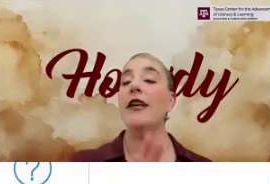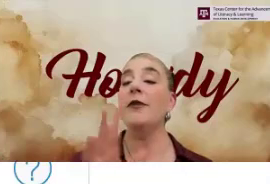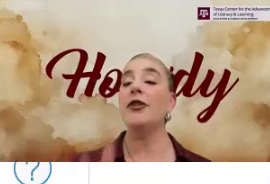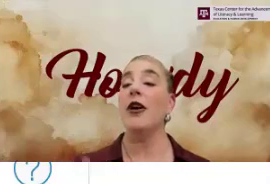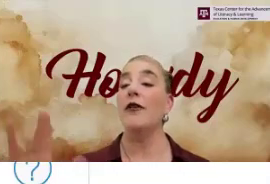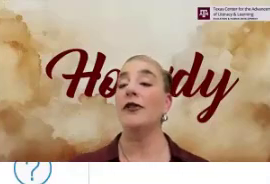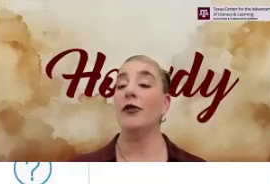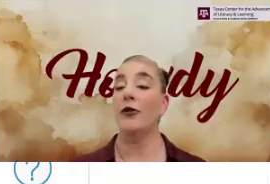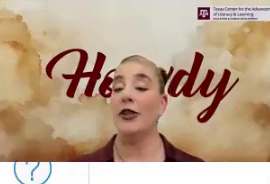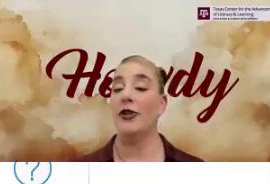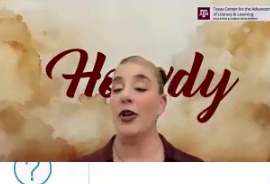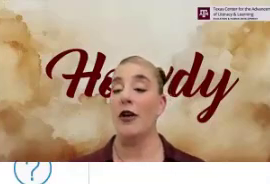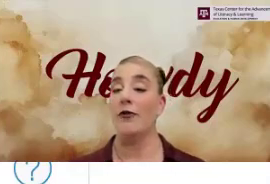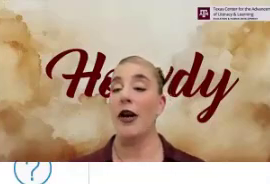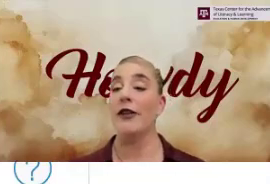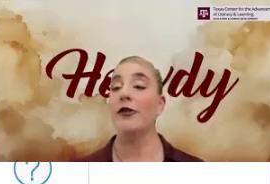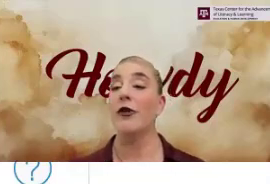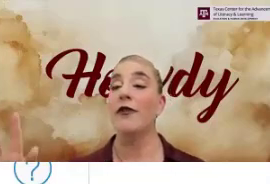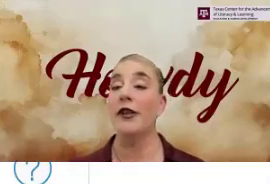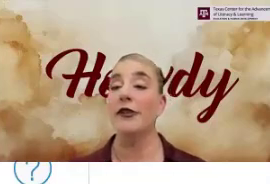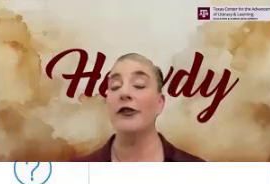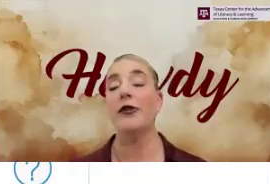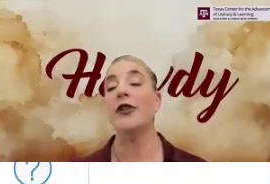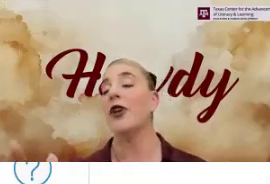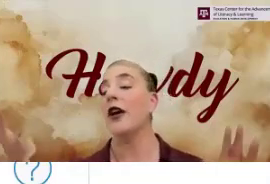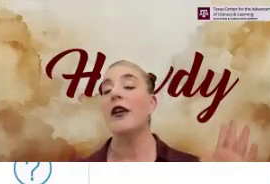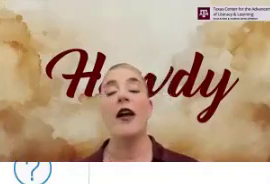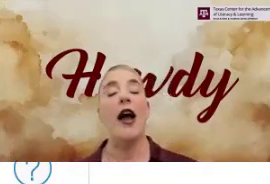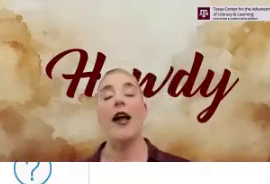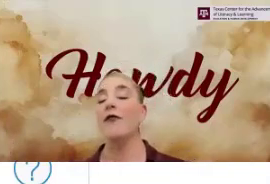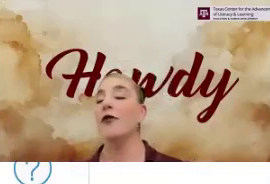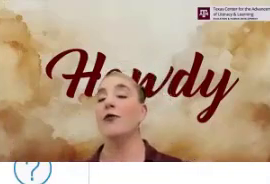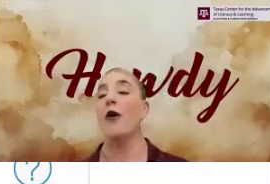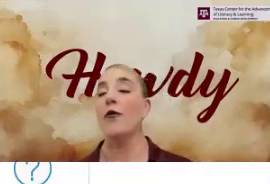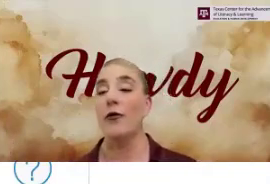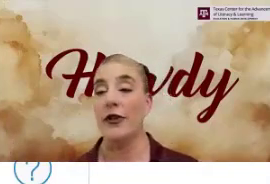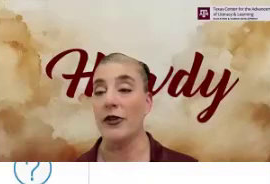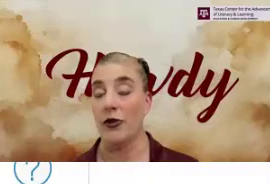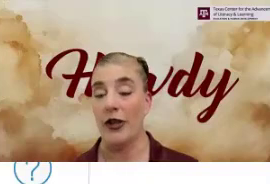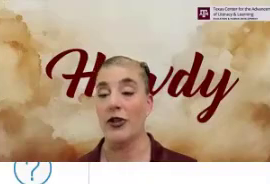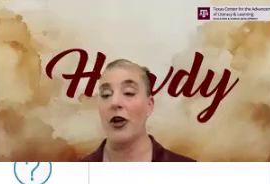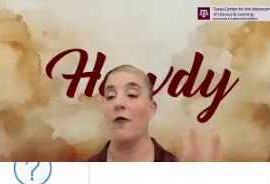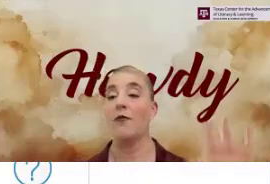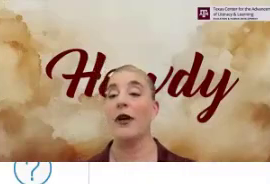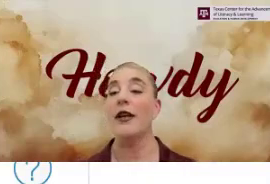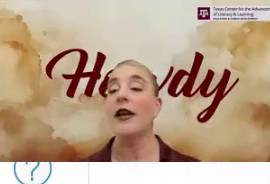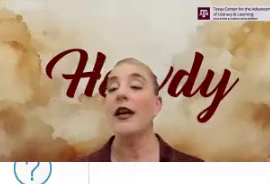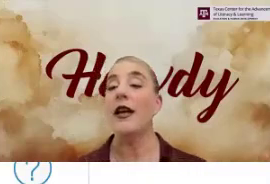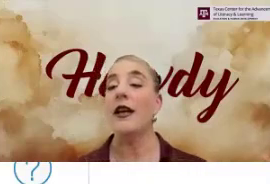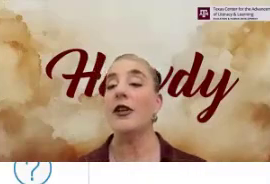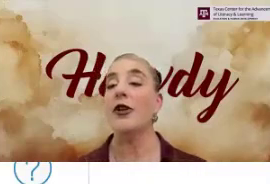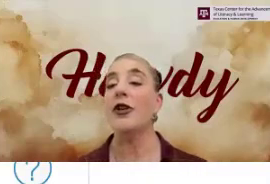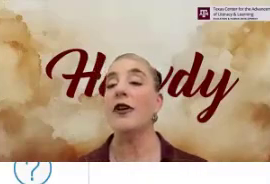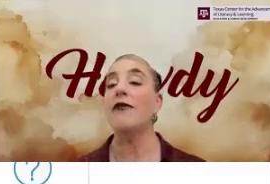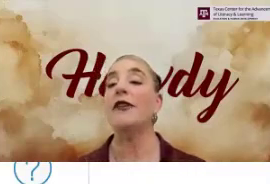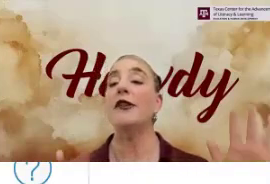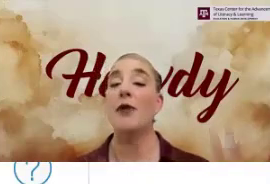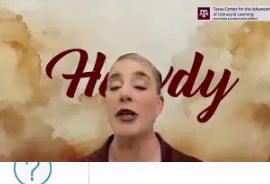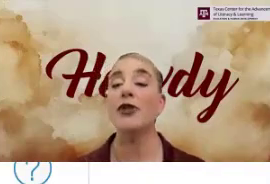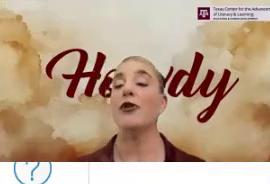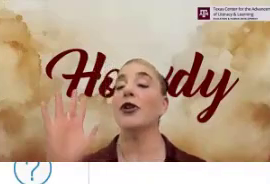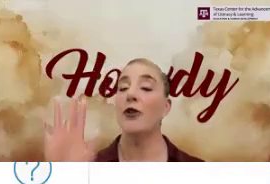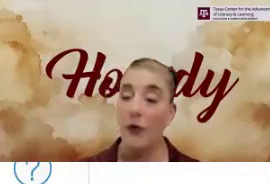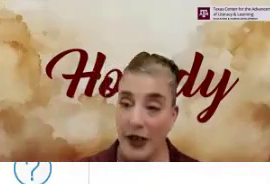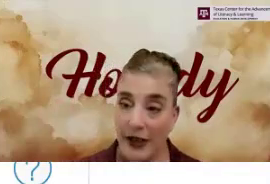going to say image of screenshot, right? So if it is a screenshot, I have no problem with the screenshot. But if